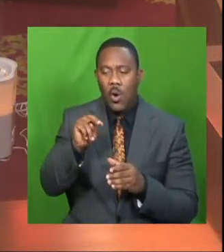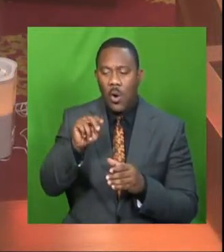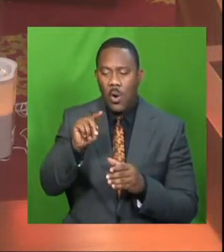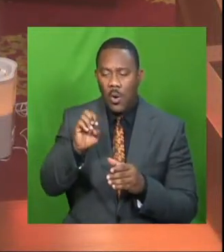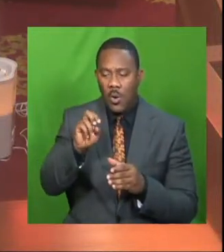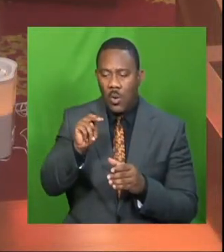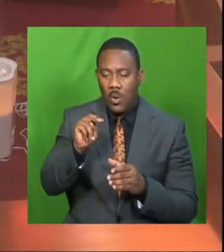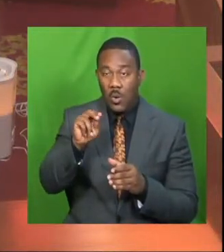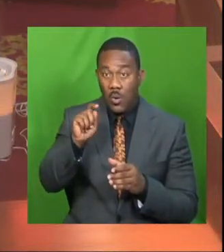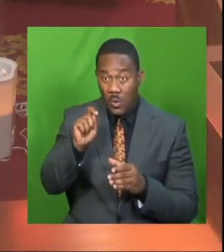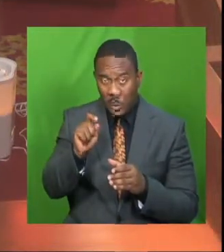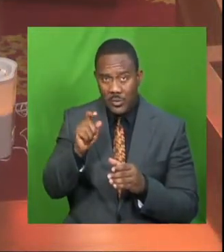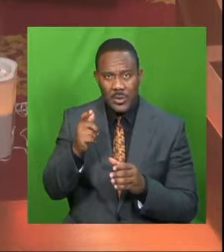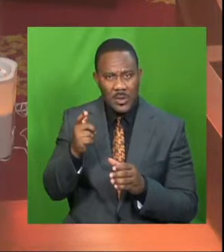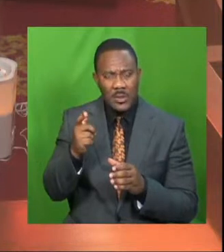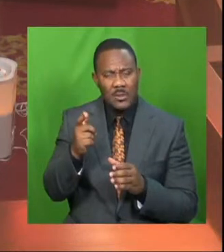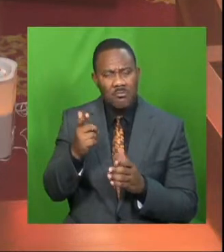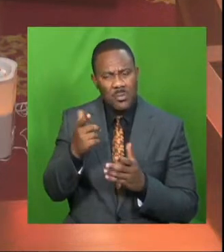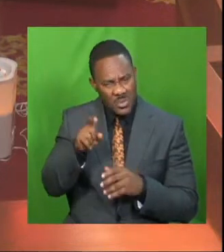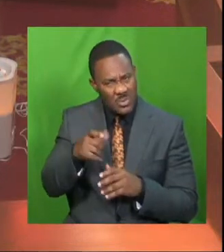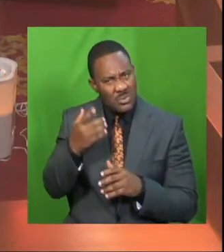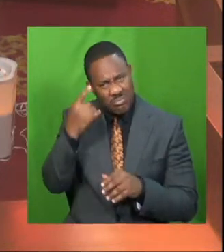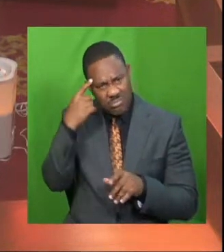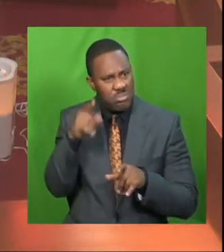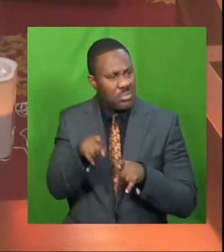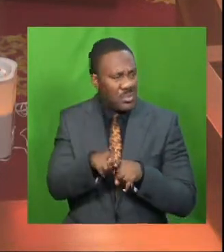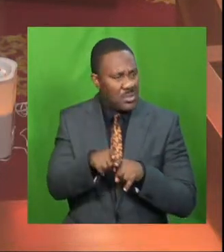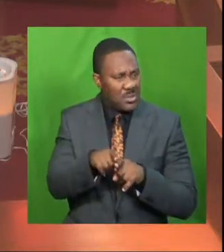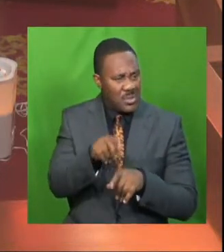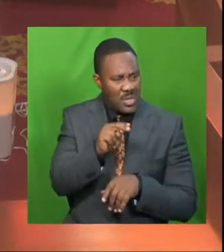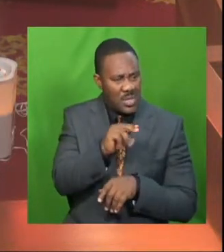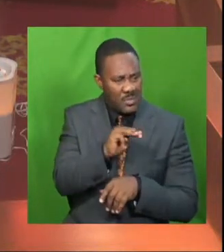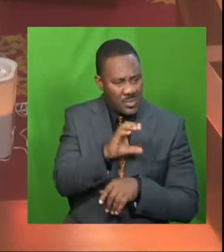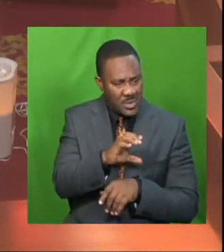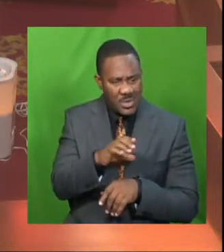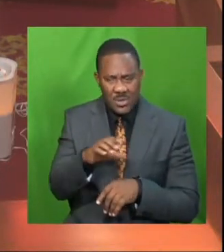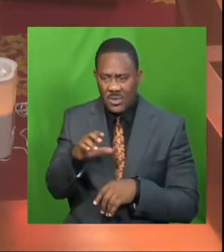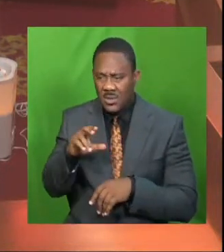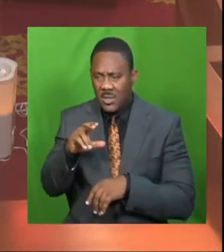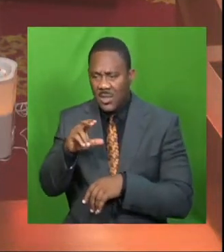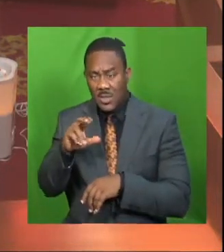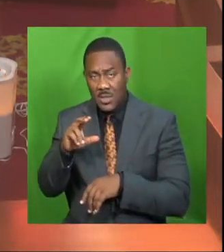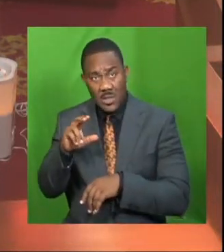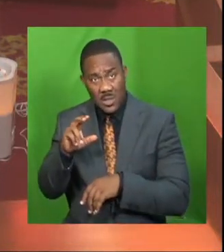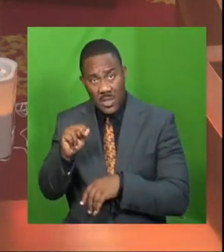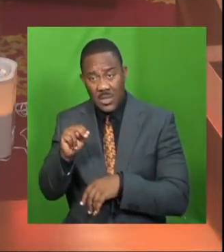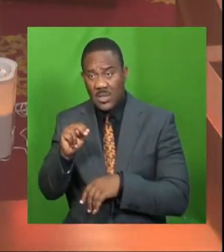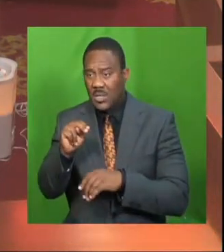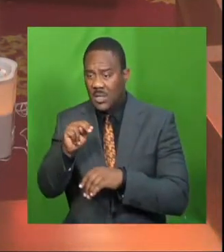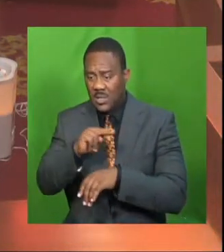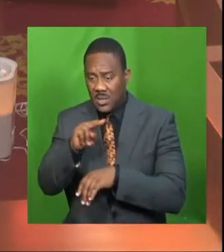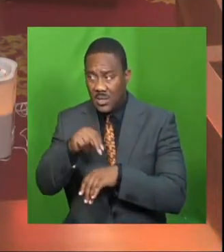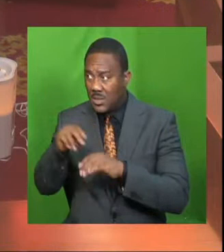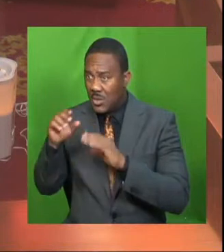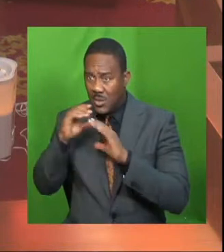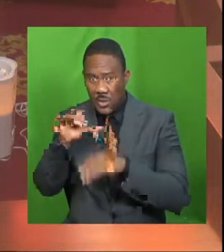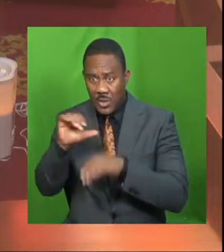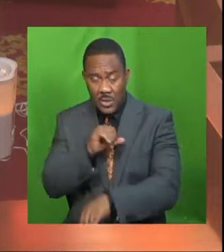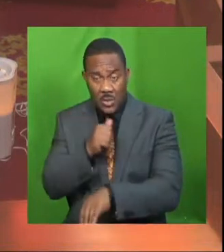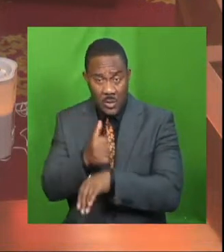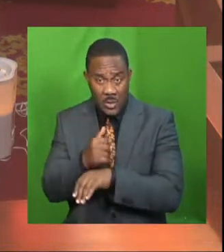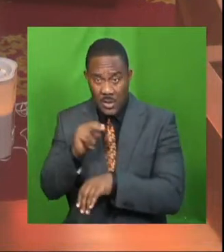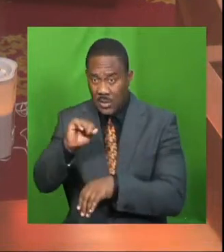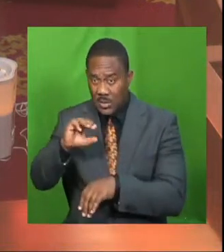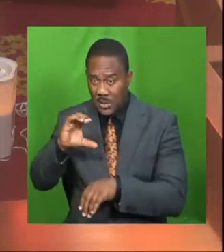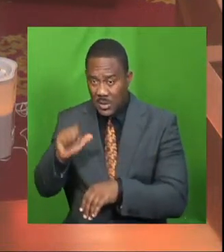National Communication Authority and the National Media Commission. And we're in the process of ensuring that we are able to get that